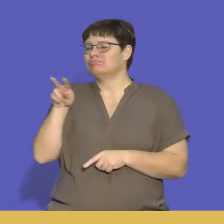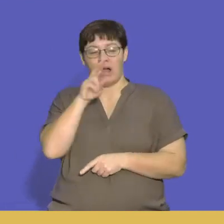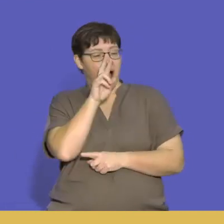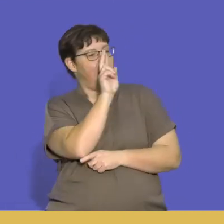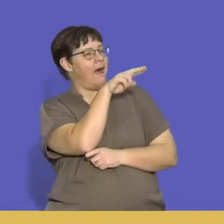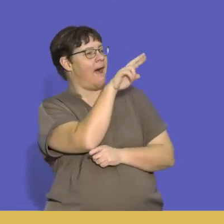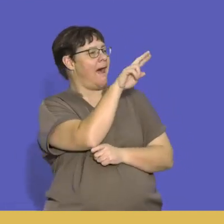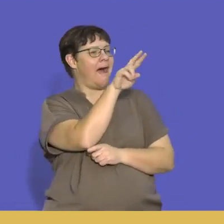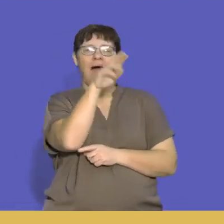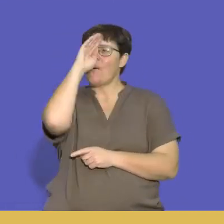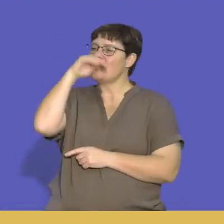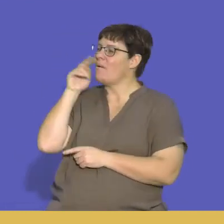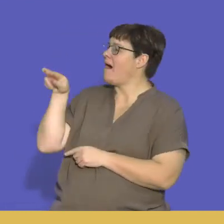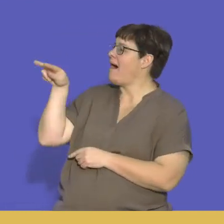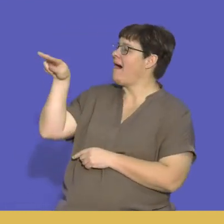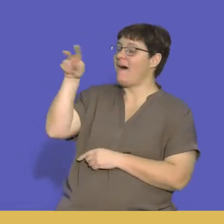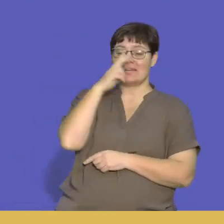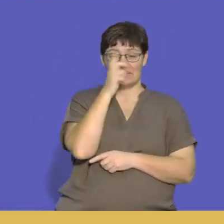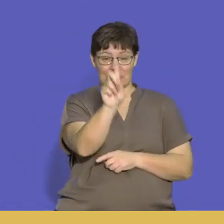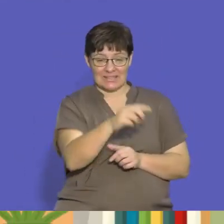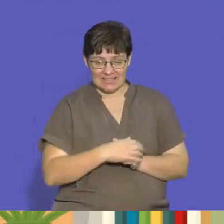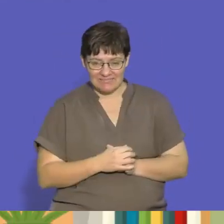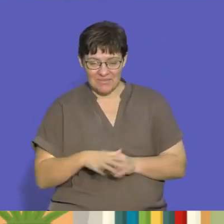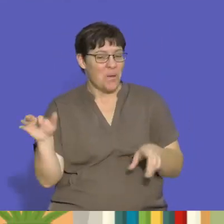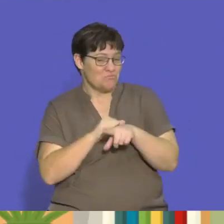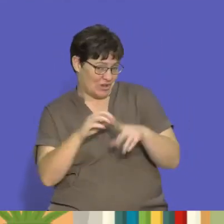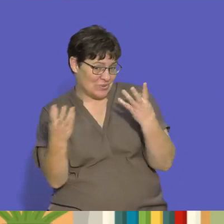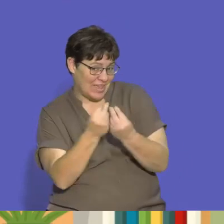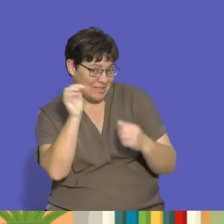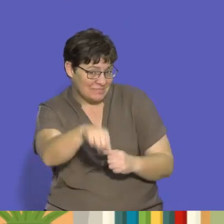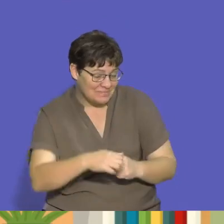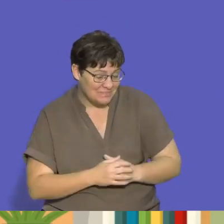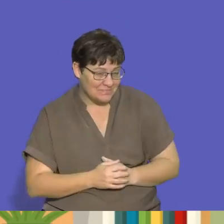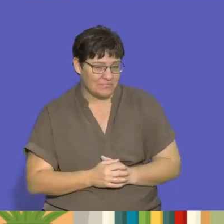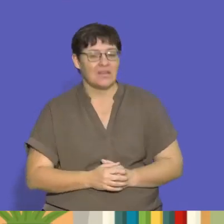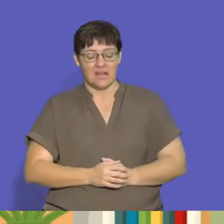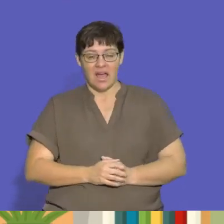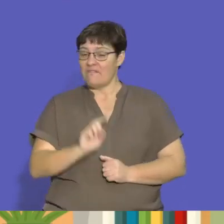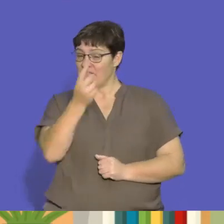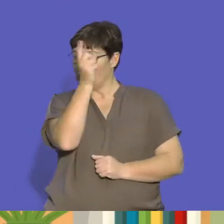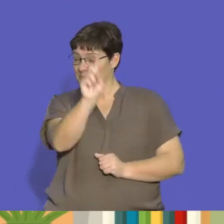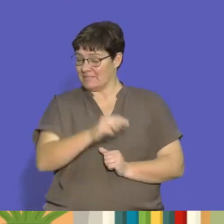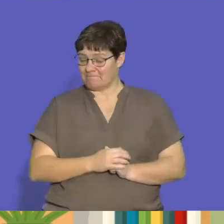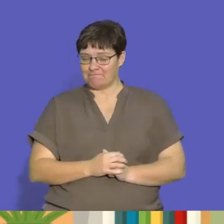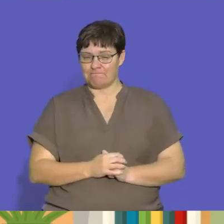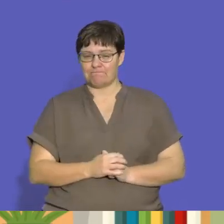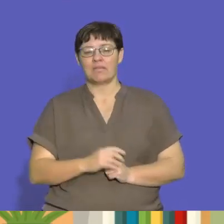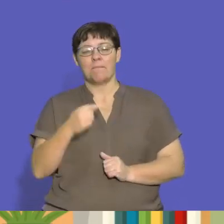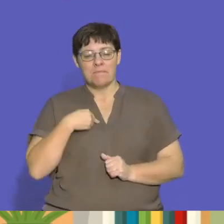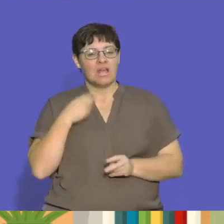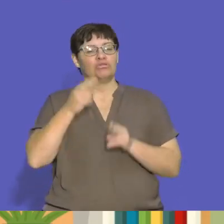Think about what you might see out of the window of the train. Let's practice together. Listen to the first